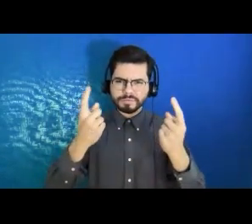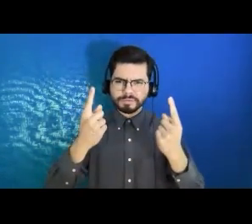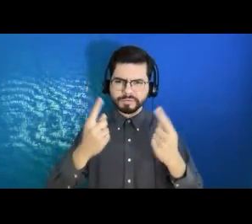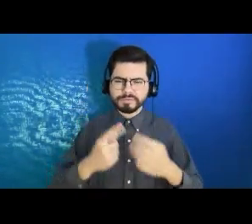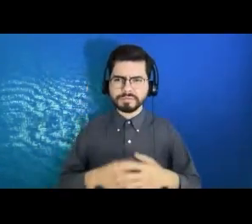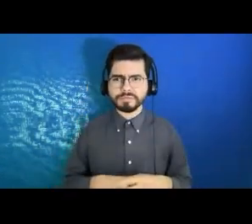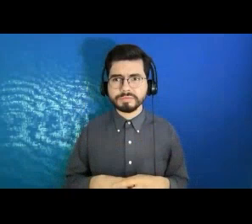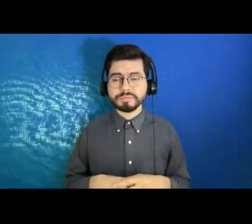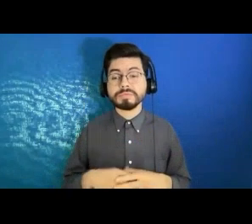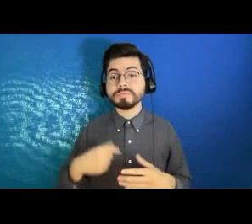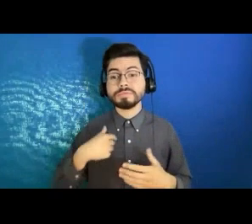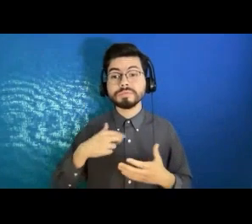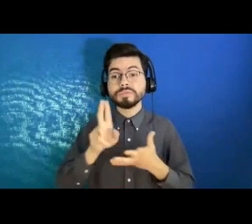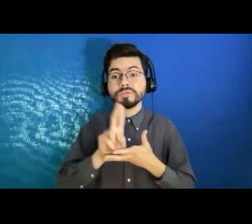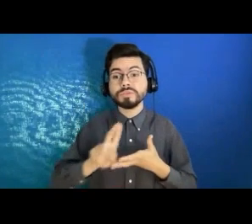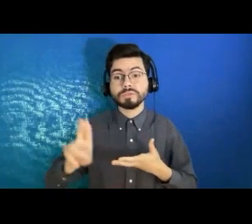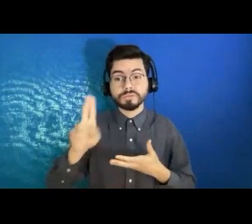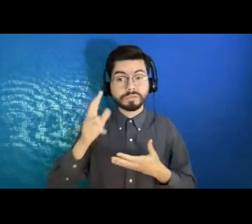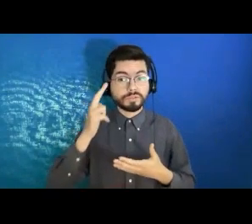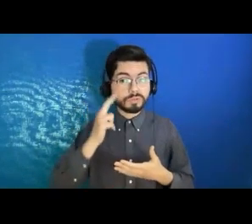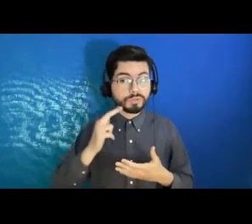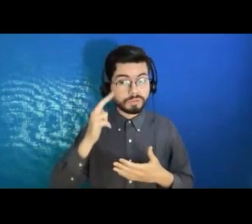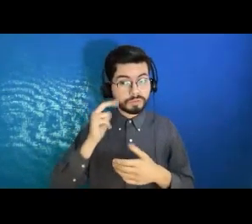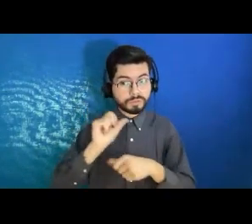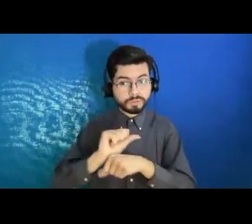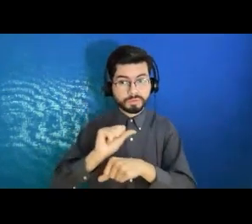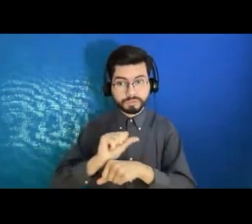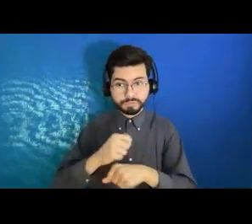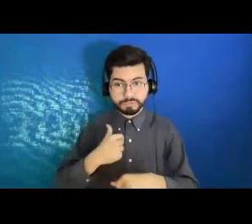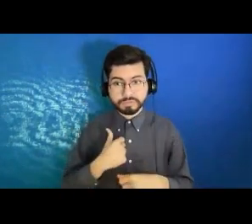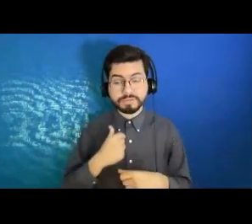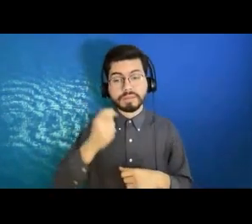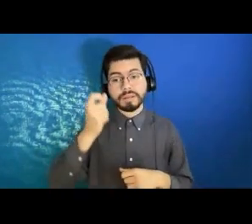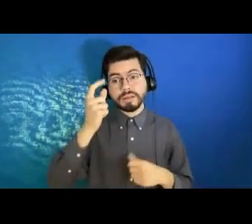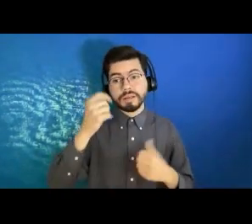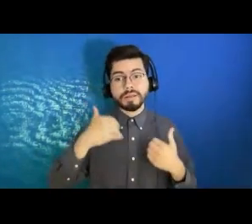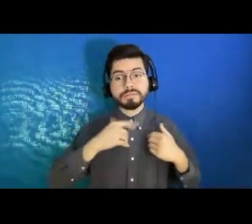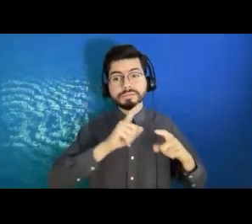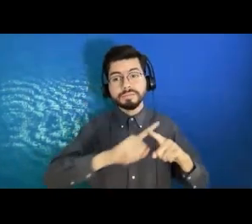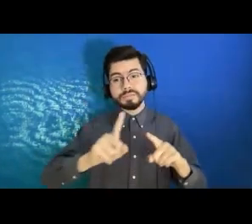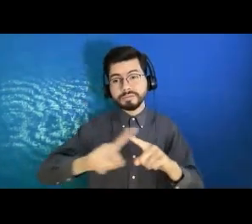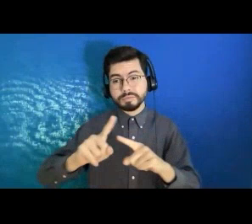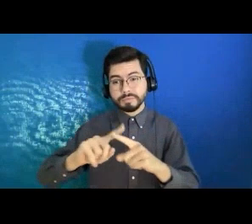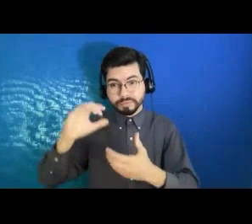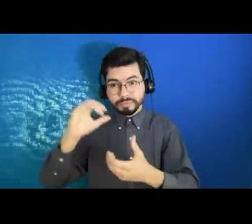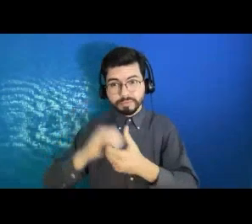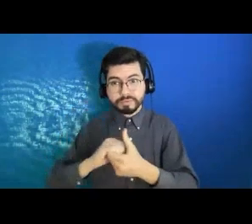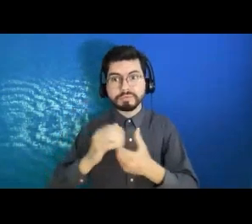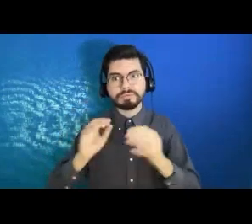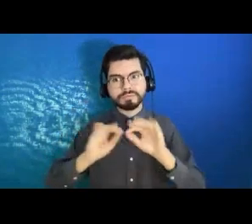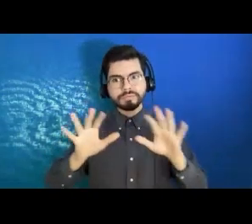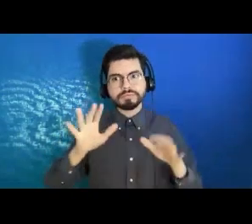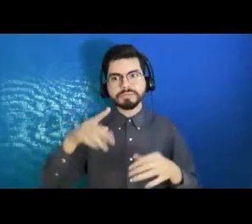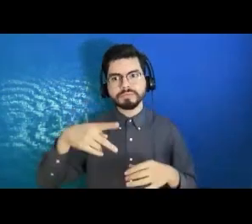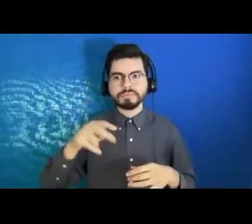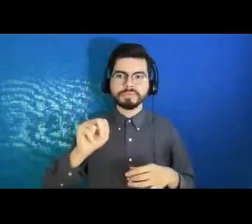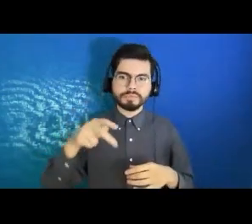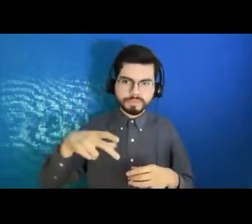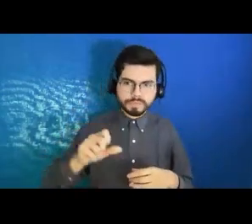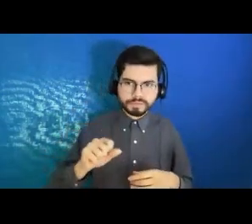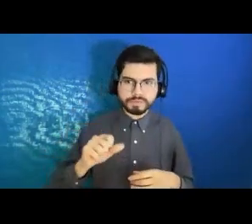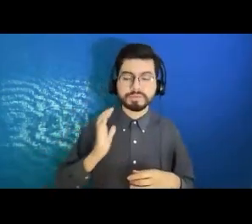stated, I'm at the University of Utah, but we work with a number of partners. Obviously, the Park Service. A lot of our research